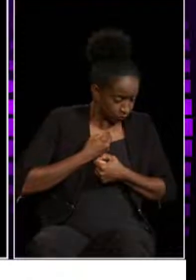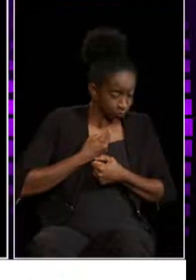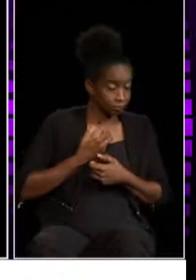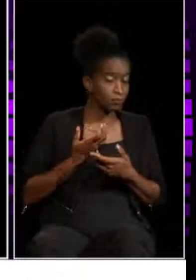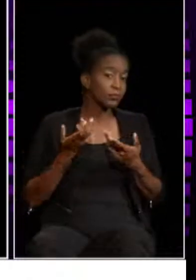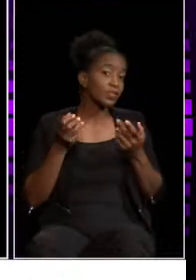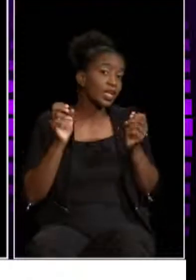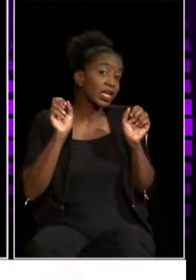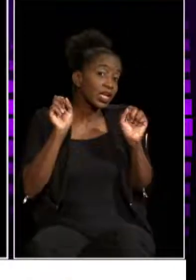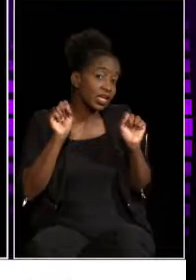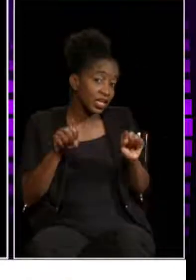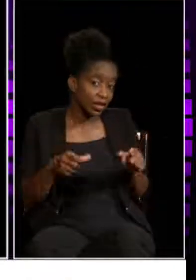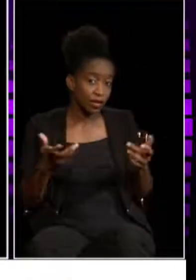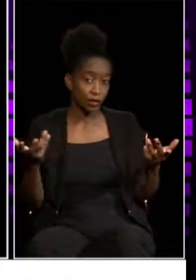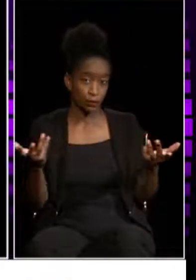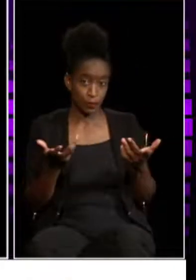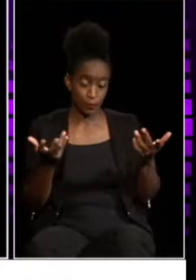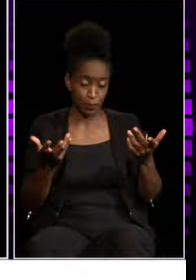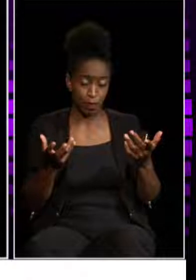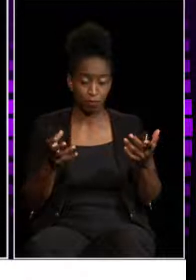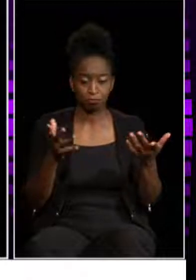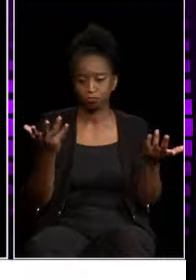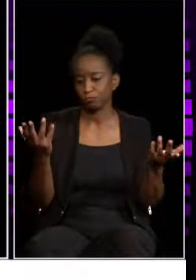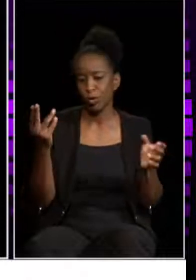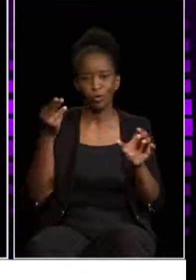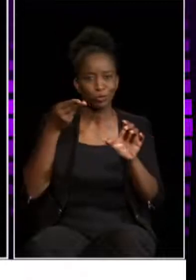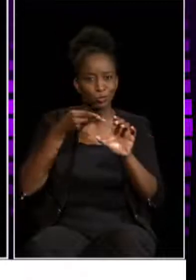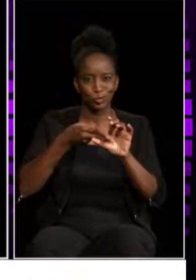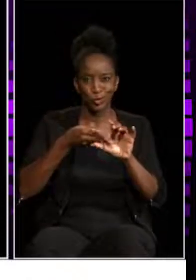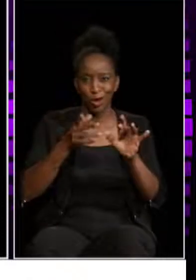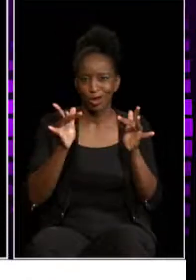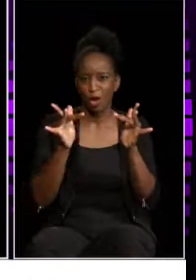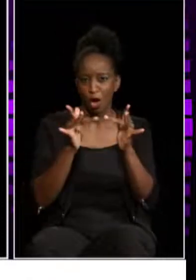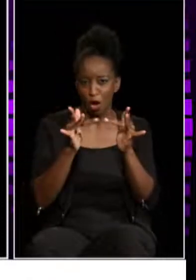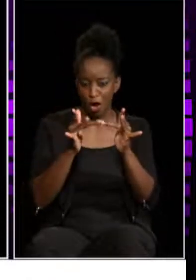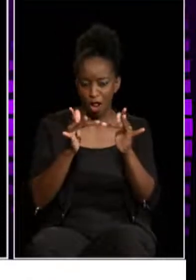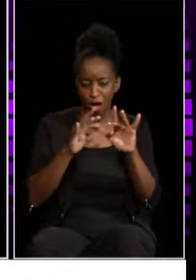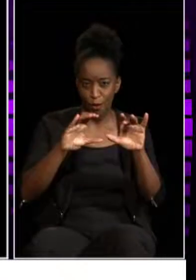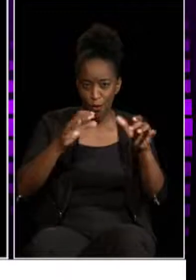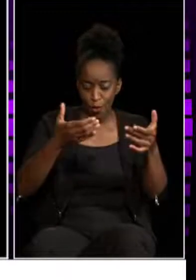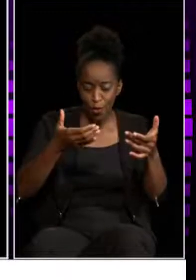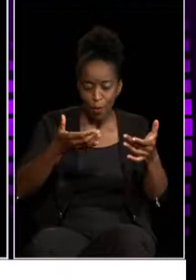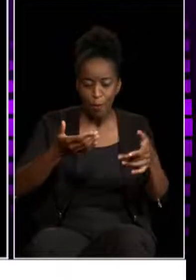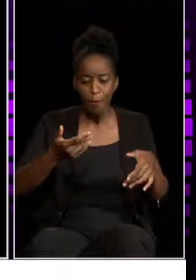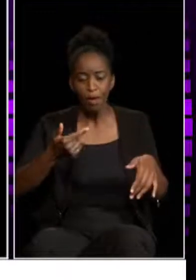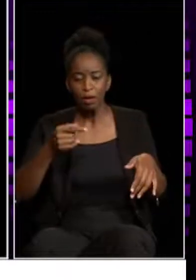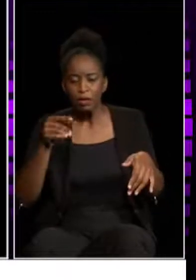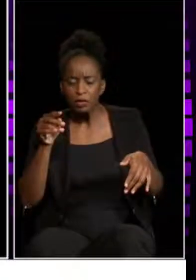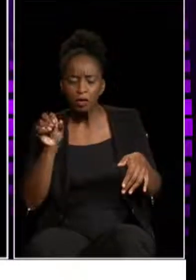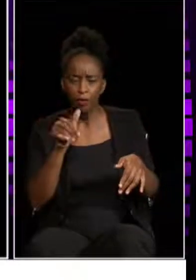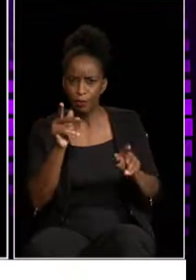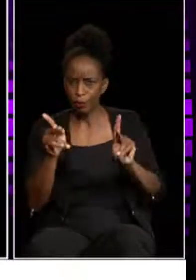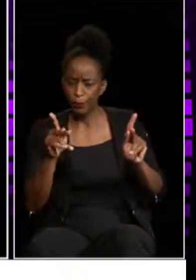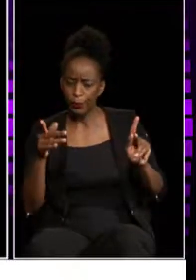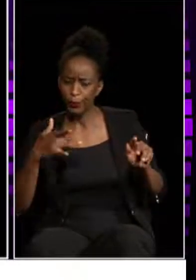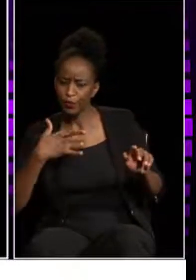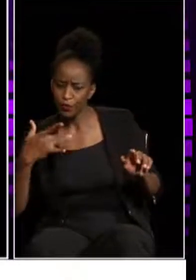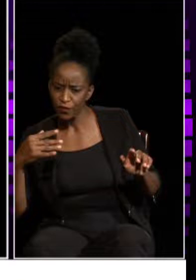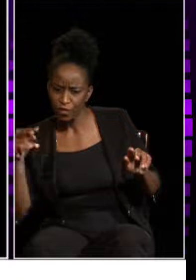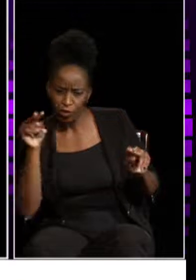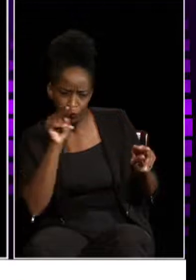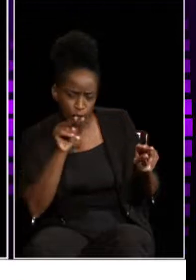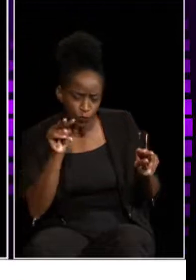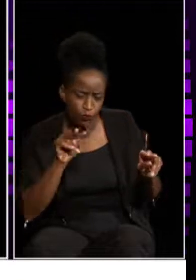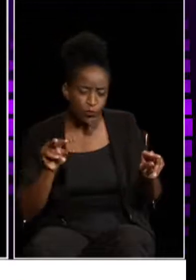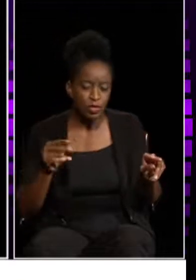And it can, as Dr. Forsyth Hill said, it is definitely can be very effective, because as people, we are